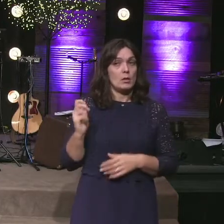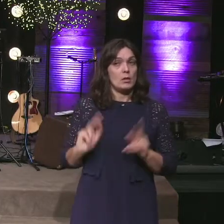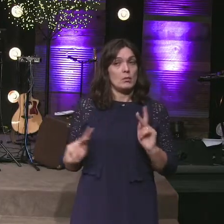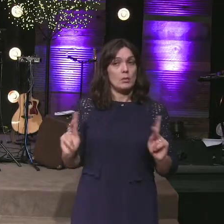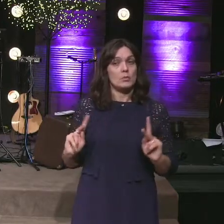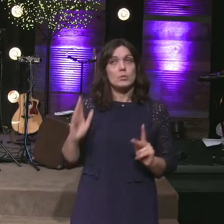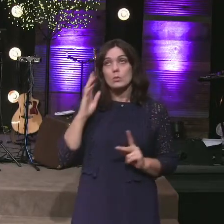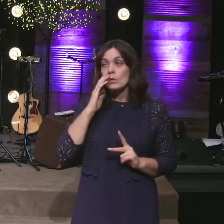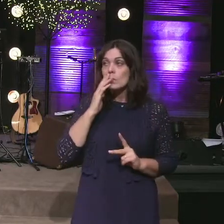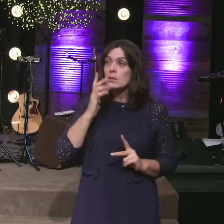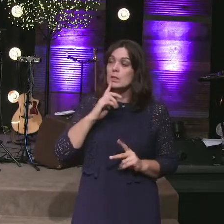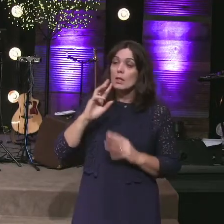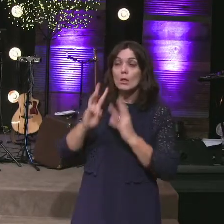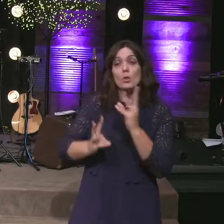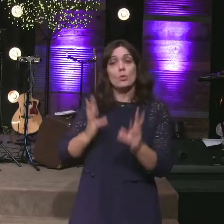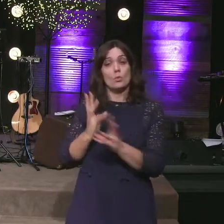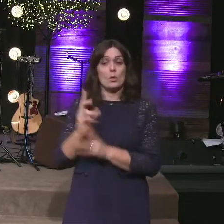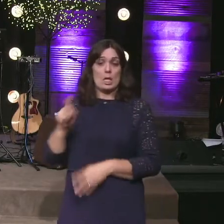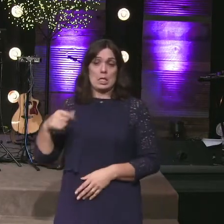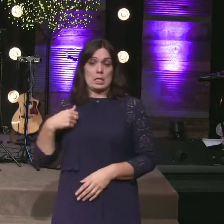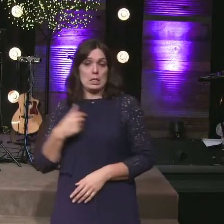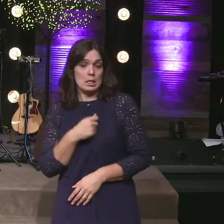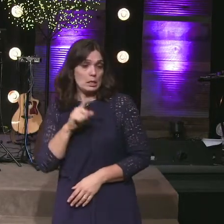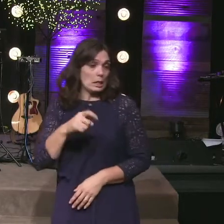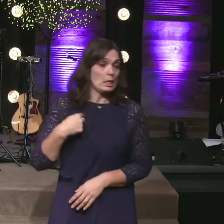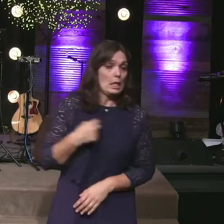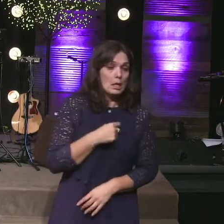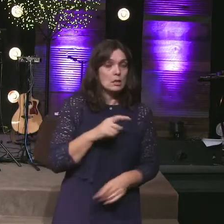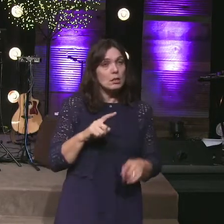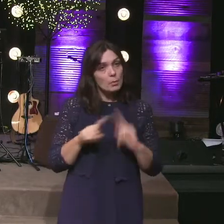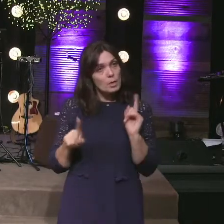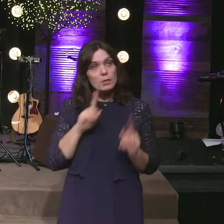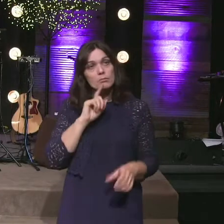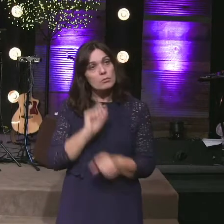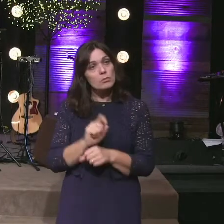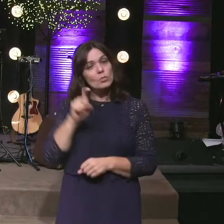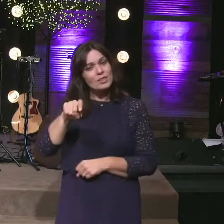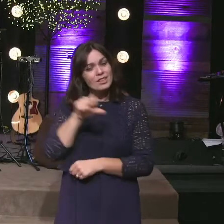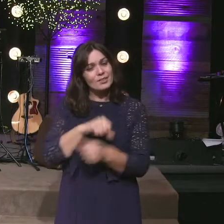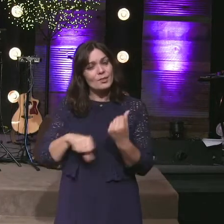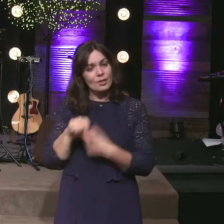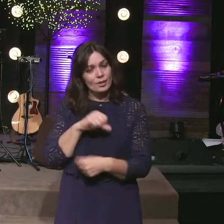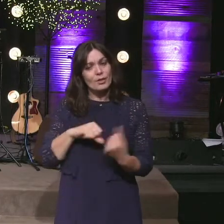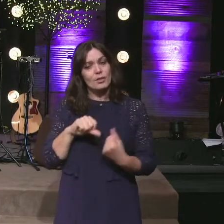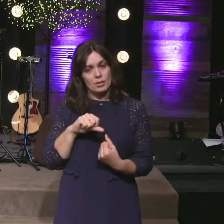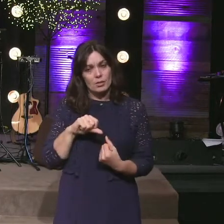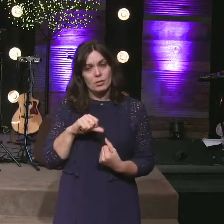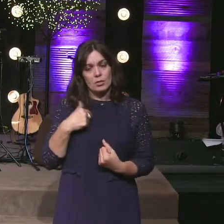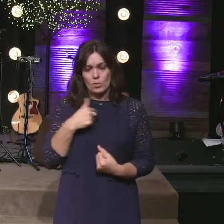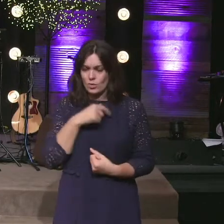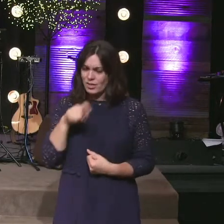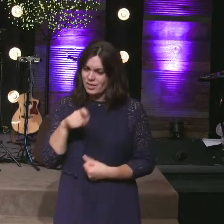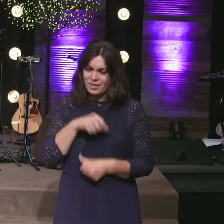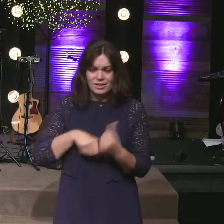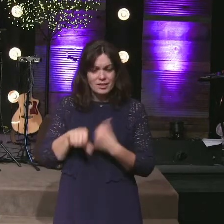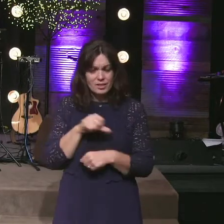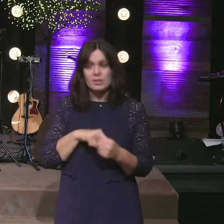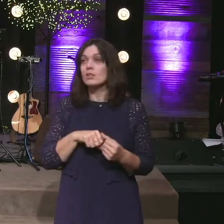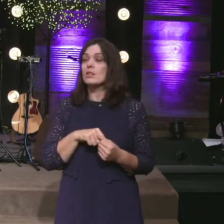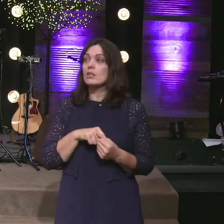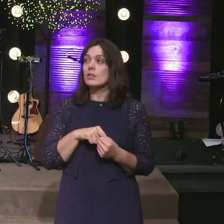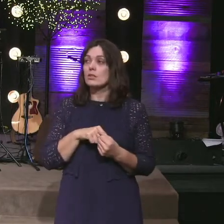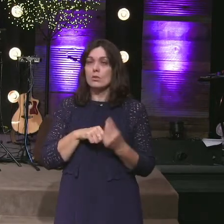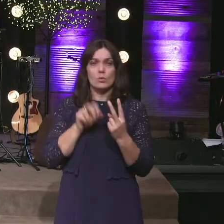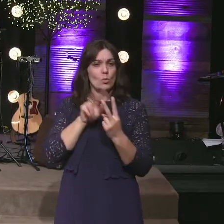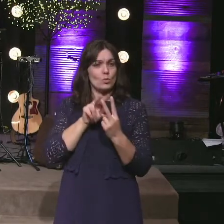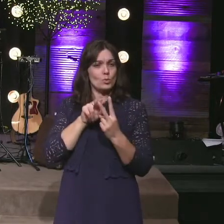world needs us. The world needs us. But you know what? We need each other. We need each other. These two situations I